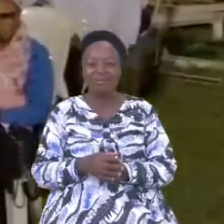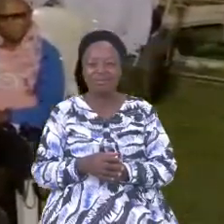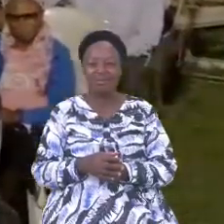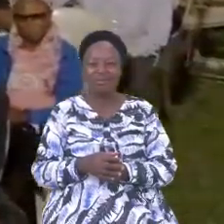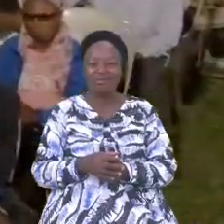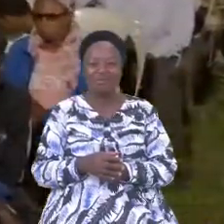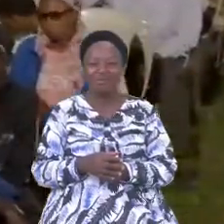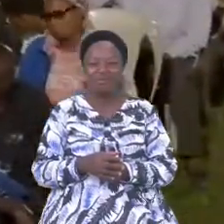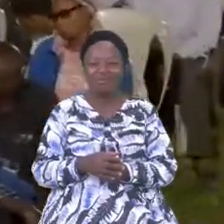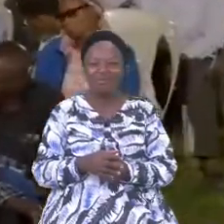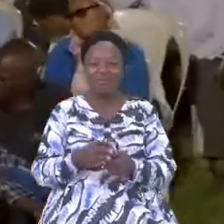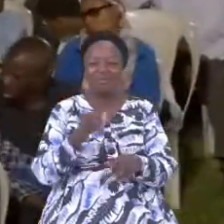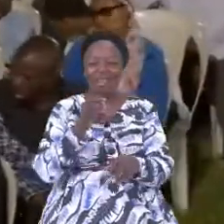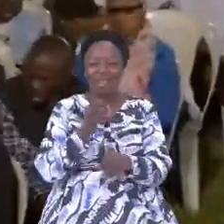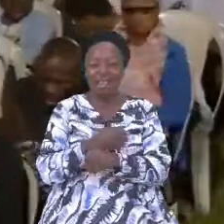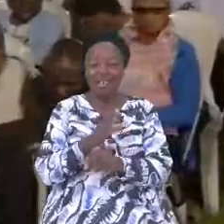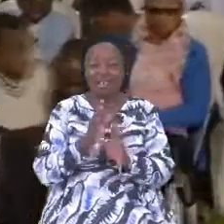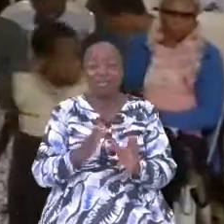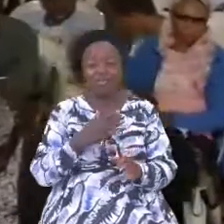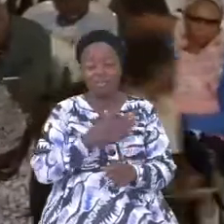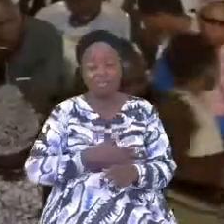Counselors, take your time with them.